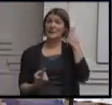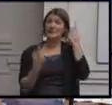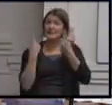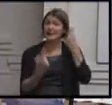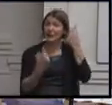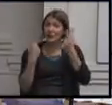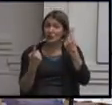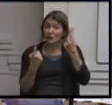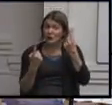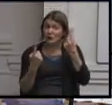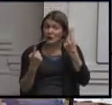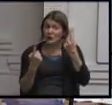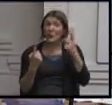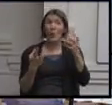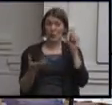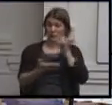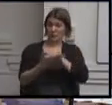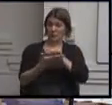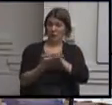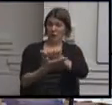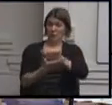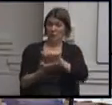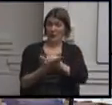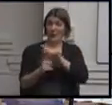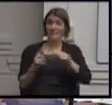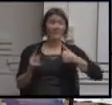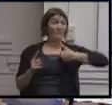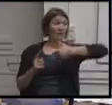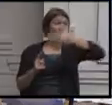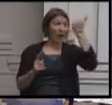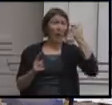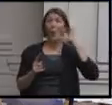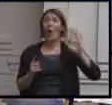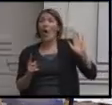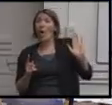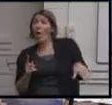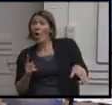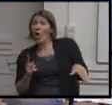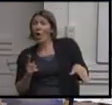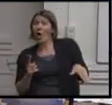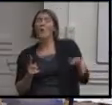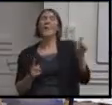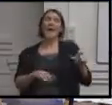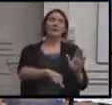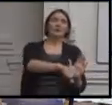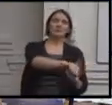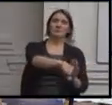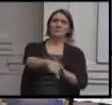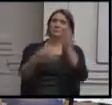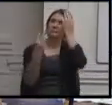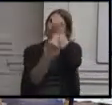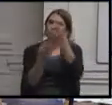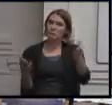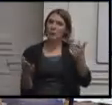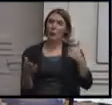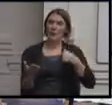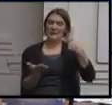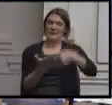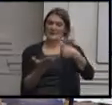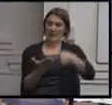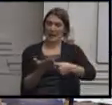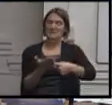for placement on the agenda that was not placed on the agenda, a notice had to be provided that it had been passed